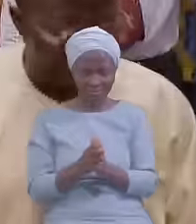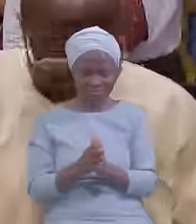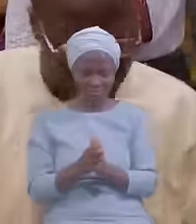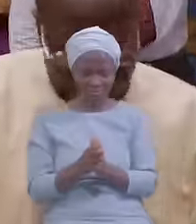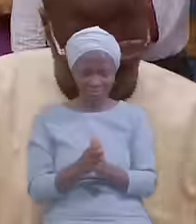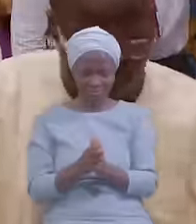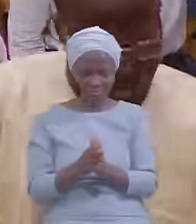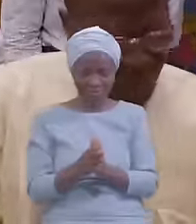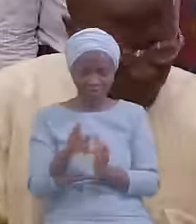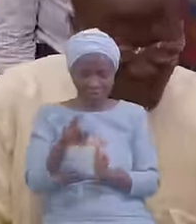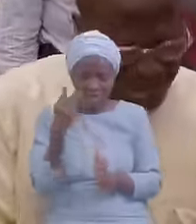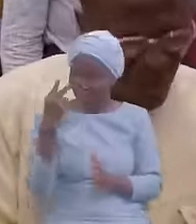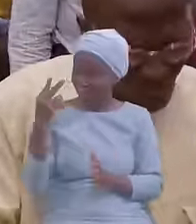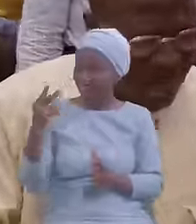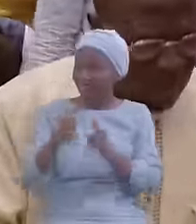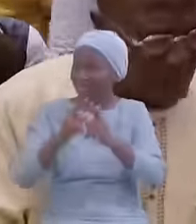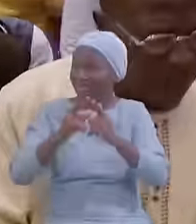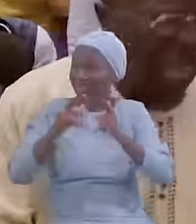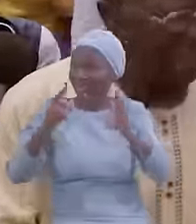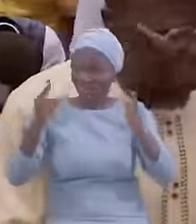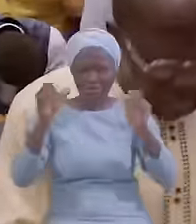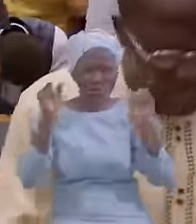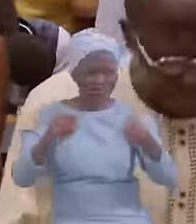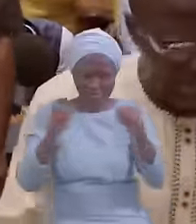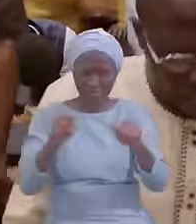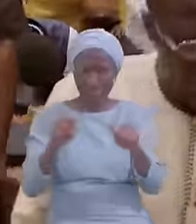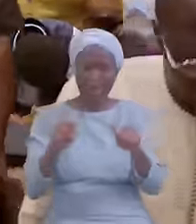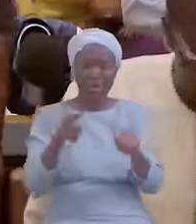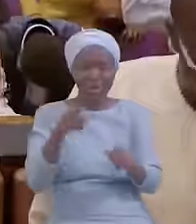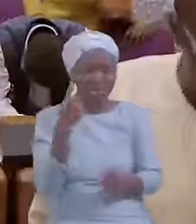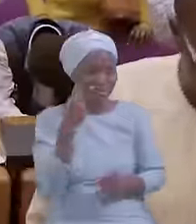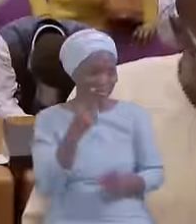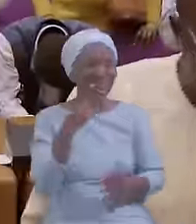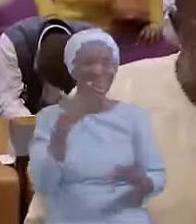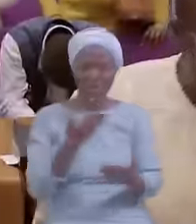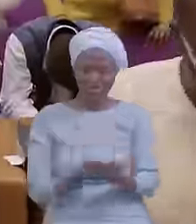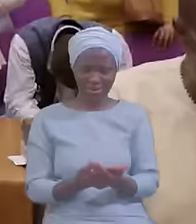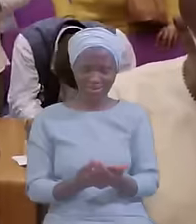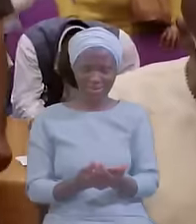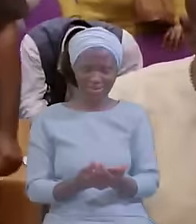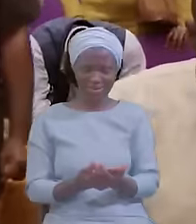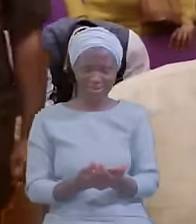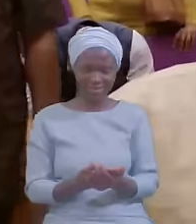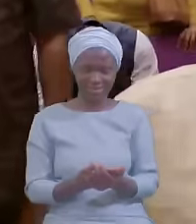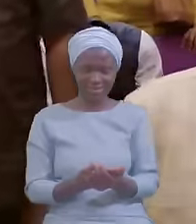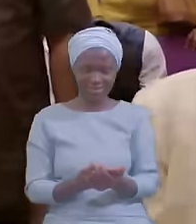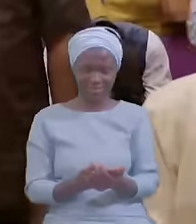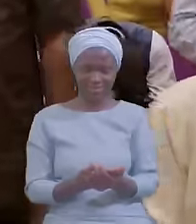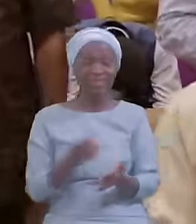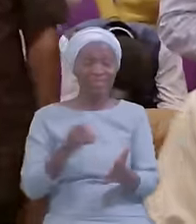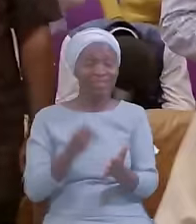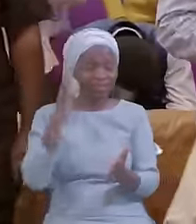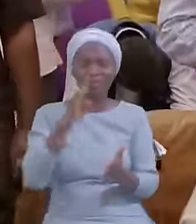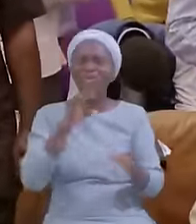You see great possibilities. You see well. It